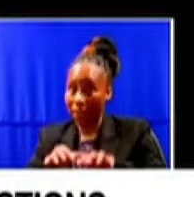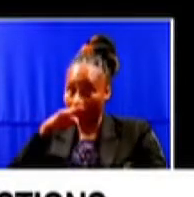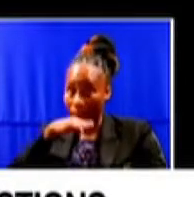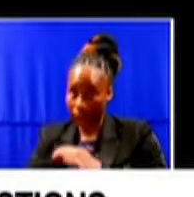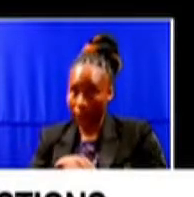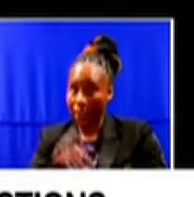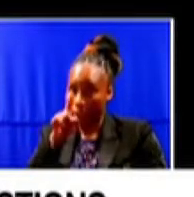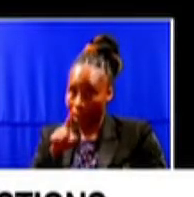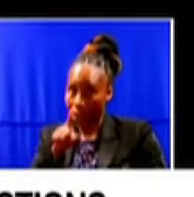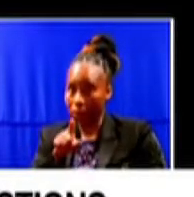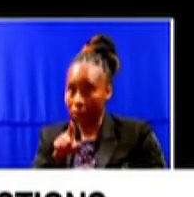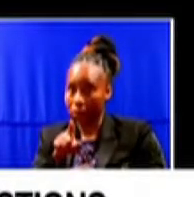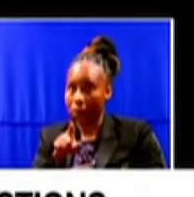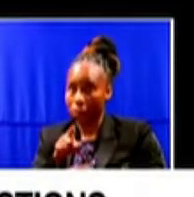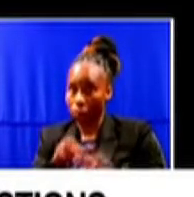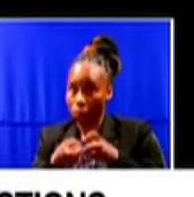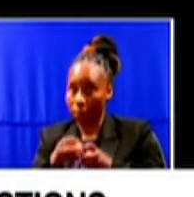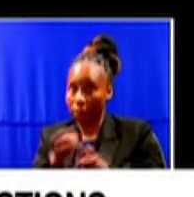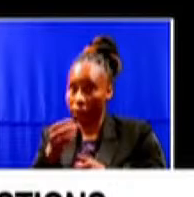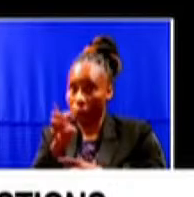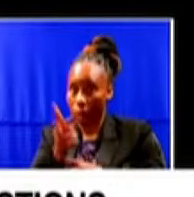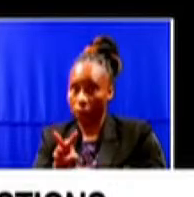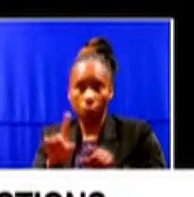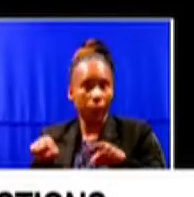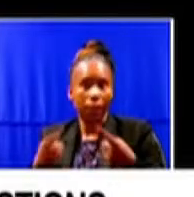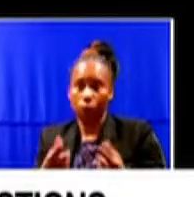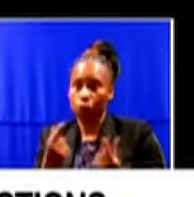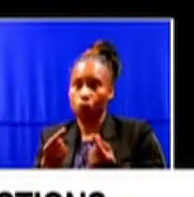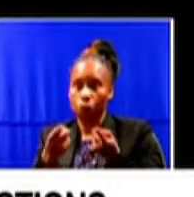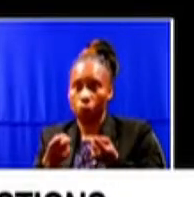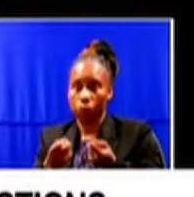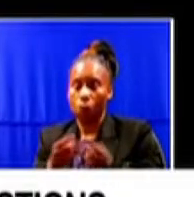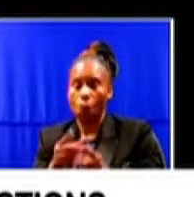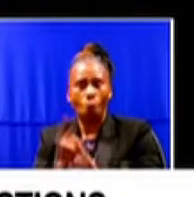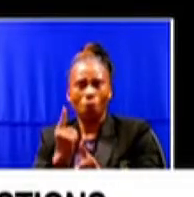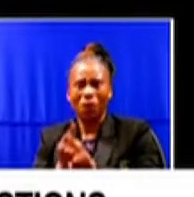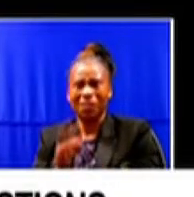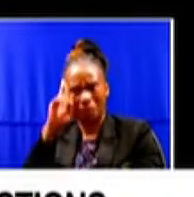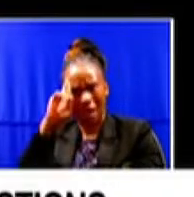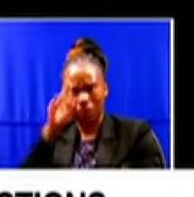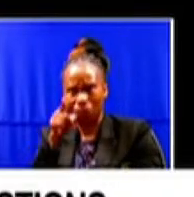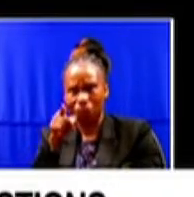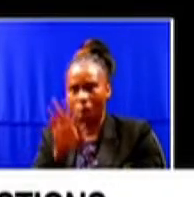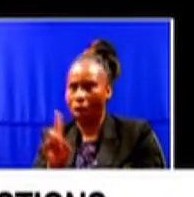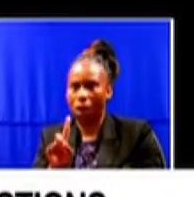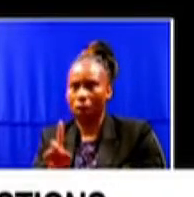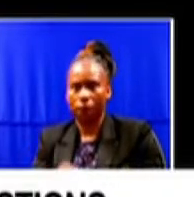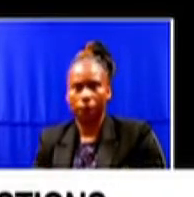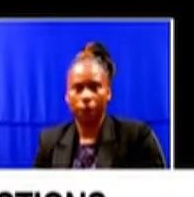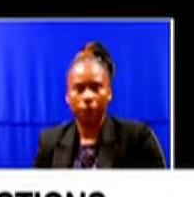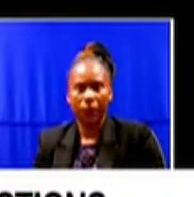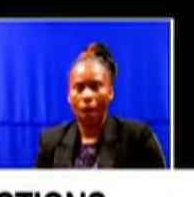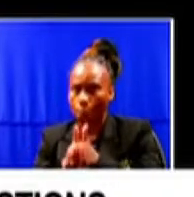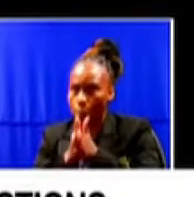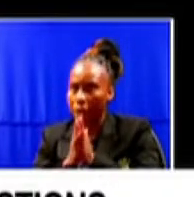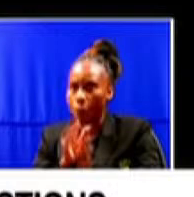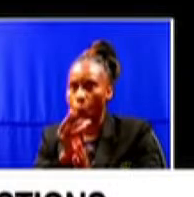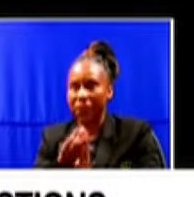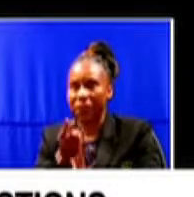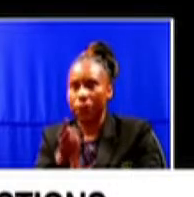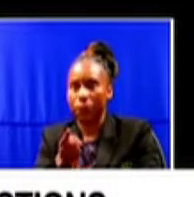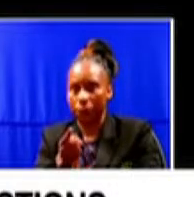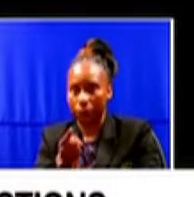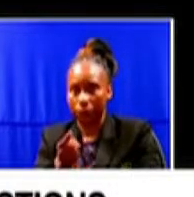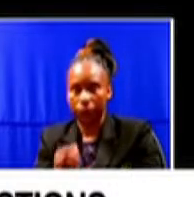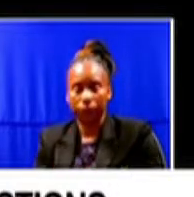so frequently. We can't be repeating those every time we are in the House. I'm pleading with you that it's not